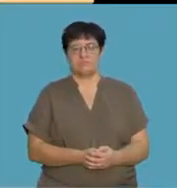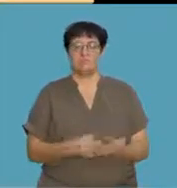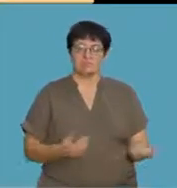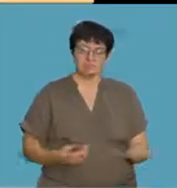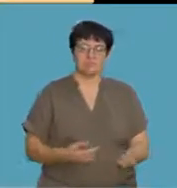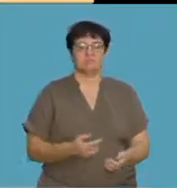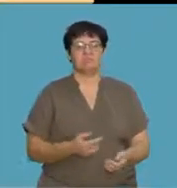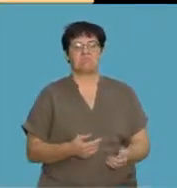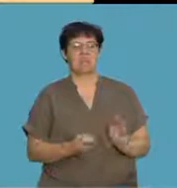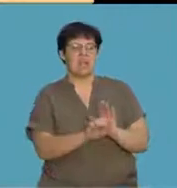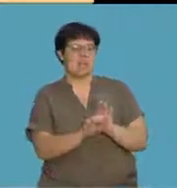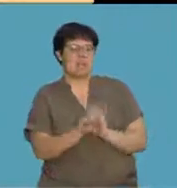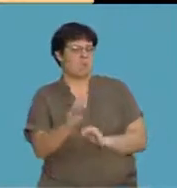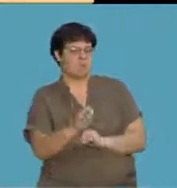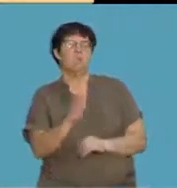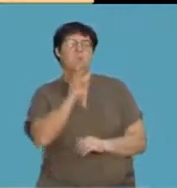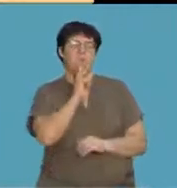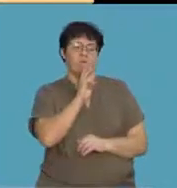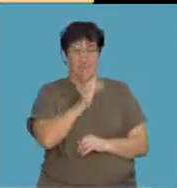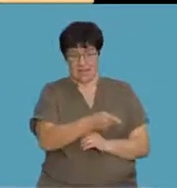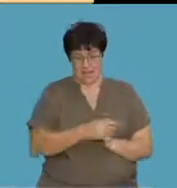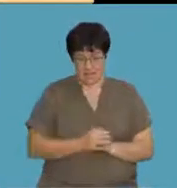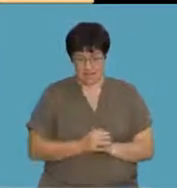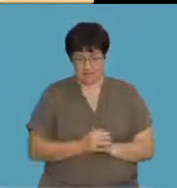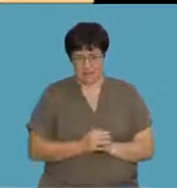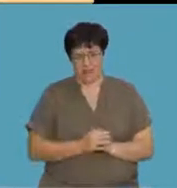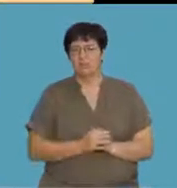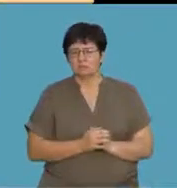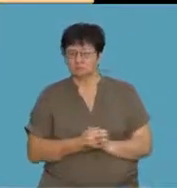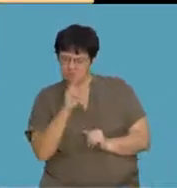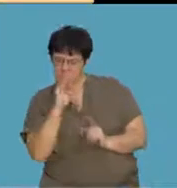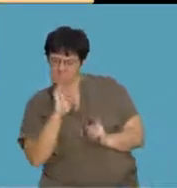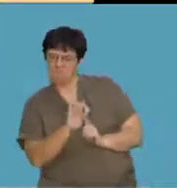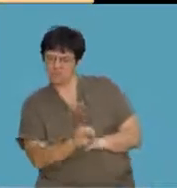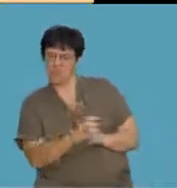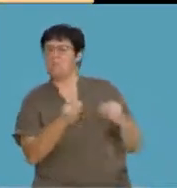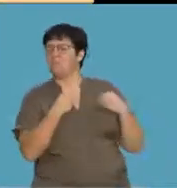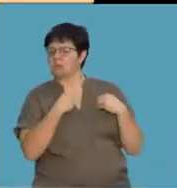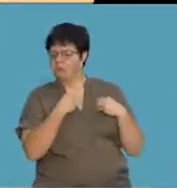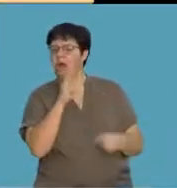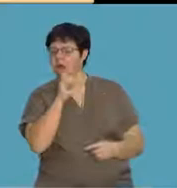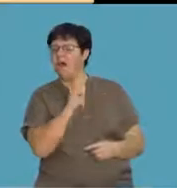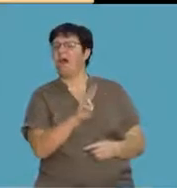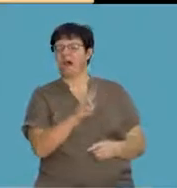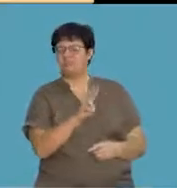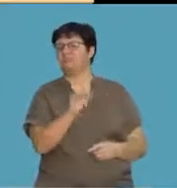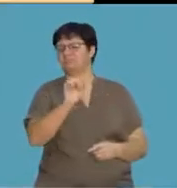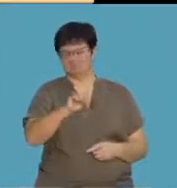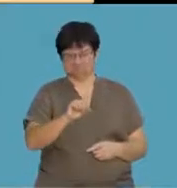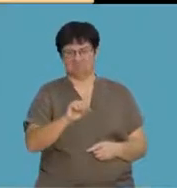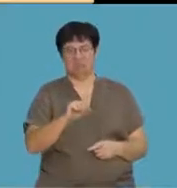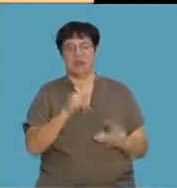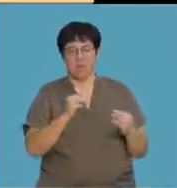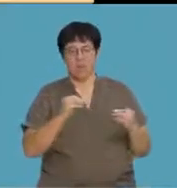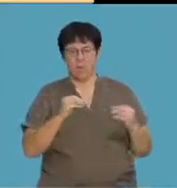an example. You may obviously pick up some of the obvious, properties that, yes, indeed, the particles